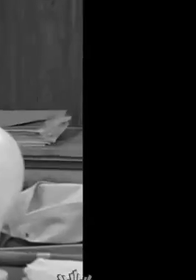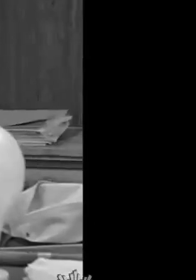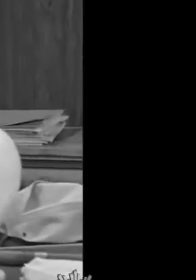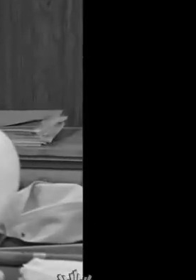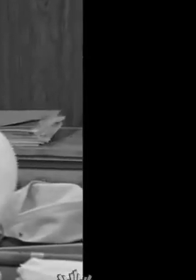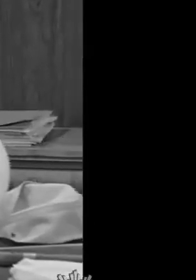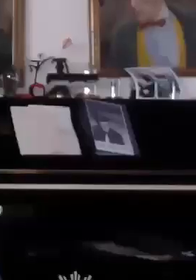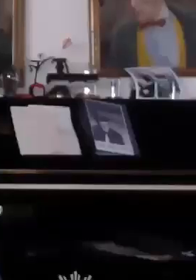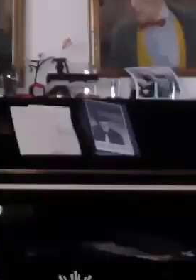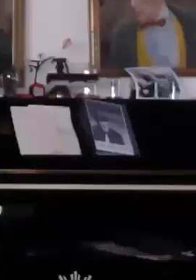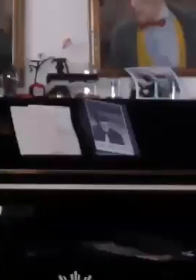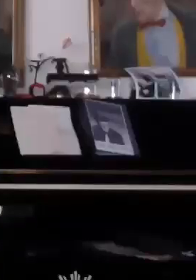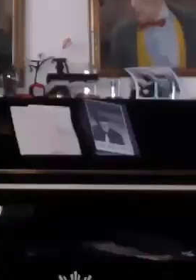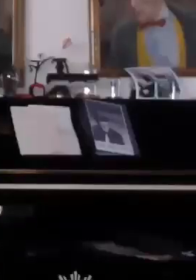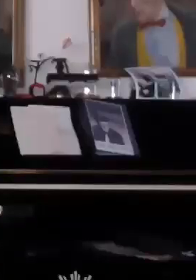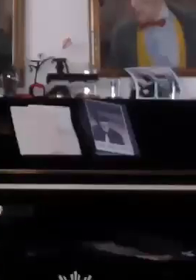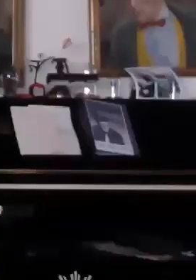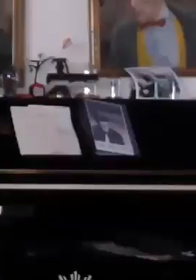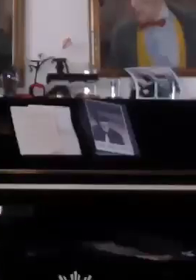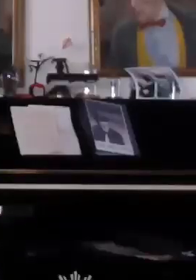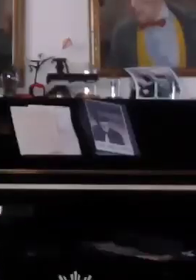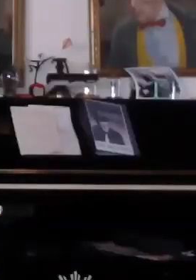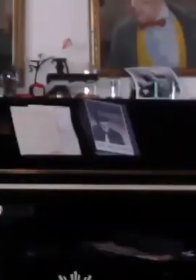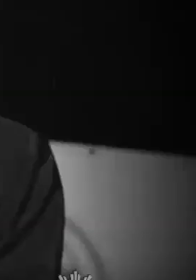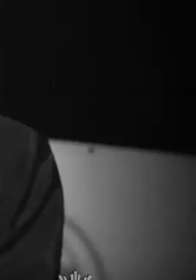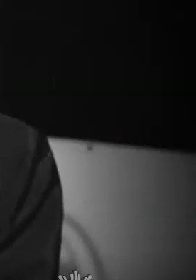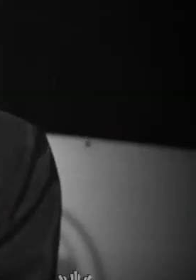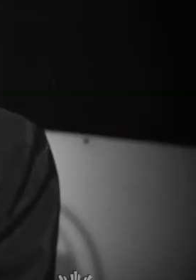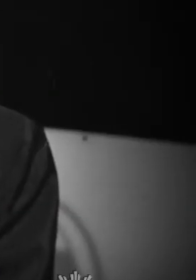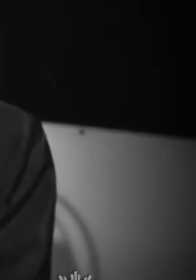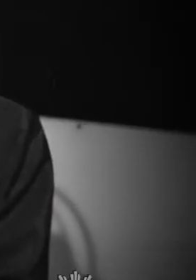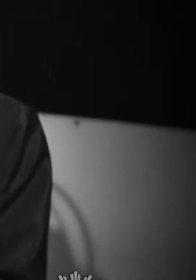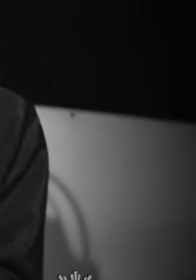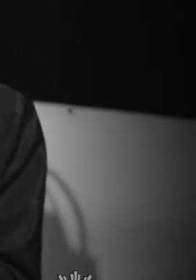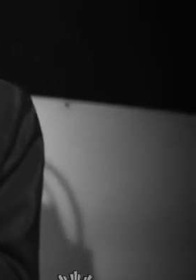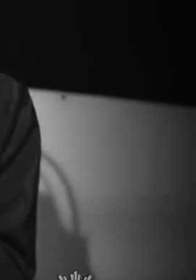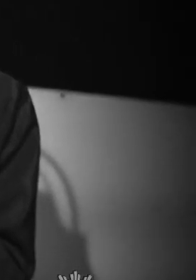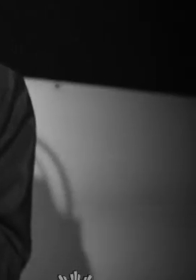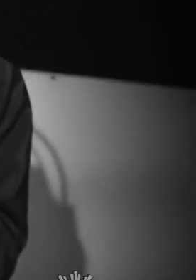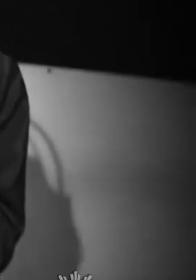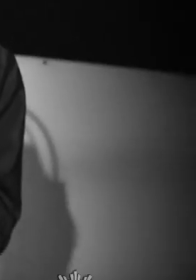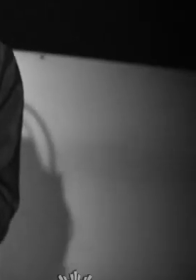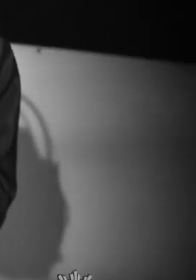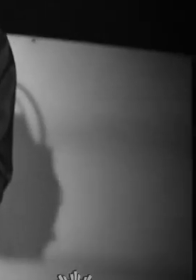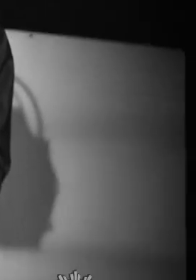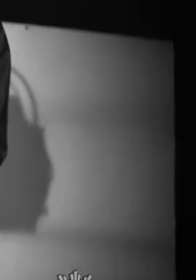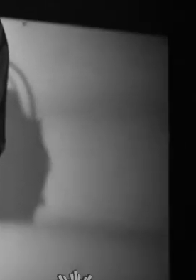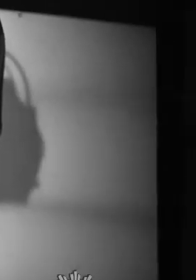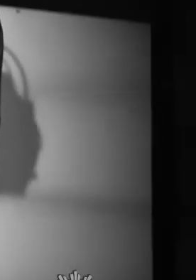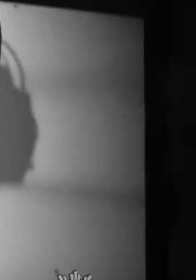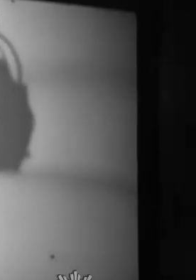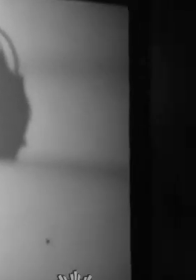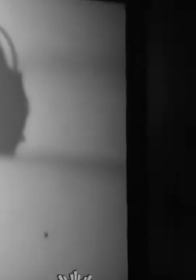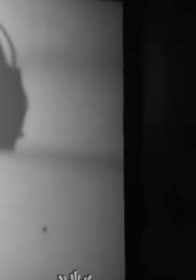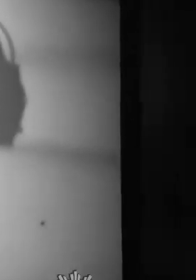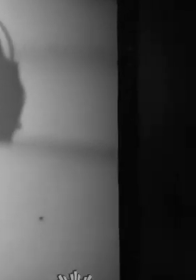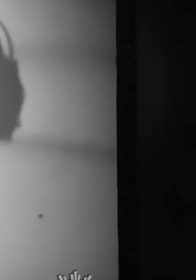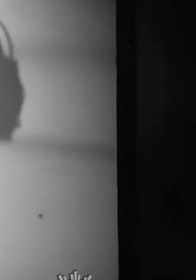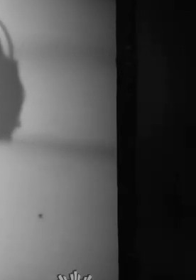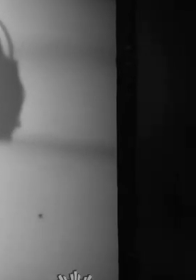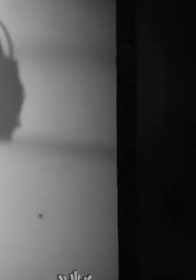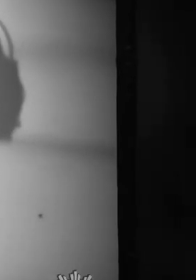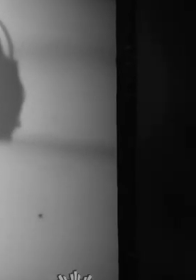A mensch, the greatest human being I ever met in my life. Unique, irreplaceable man.